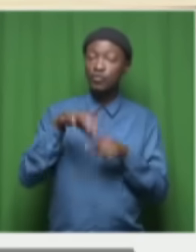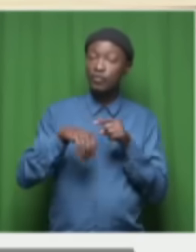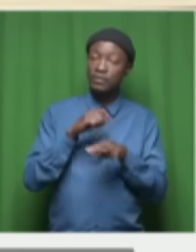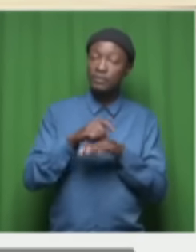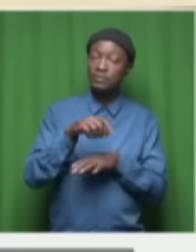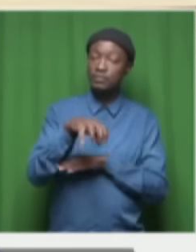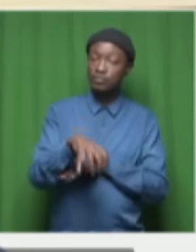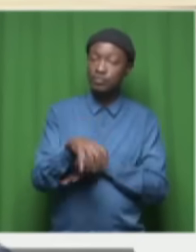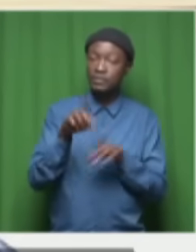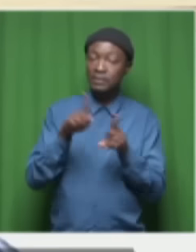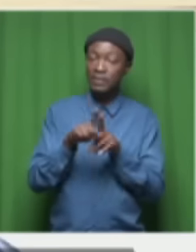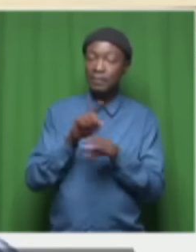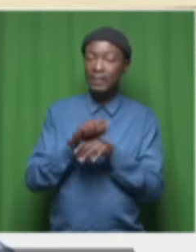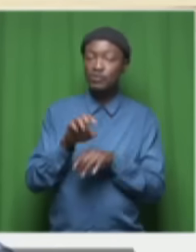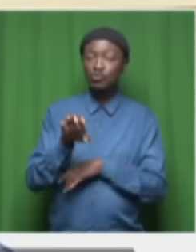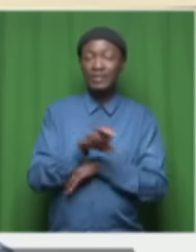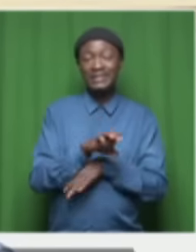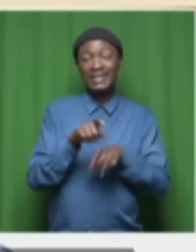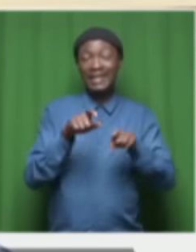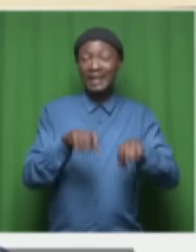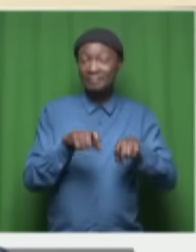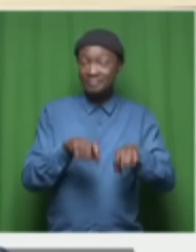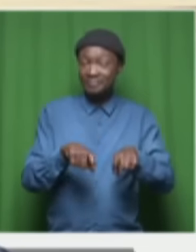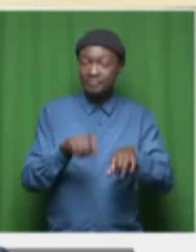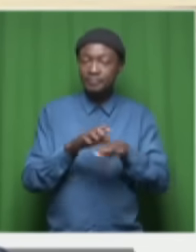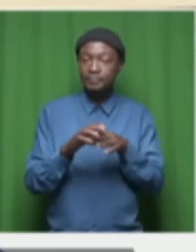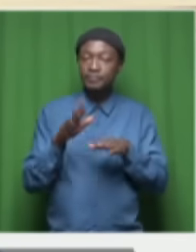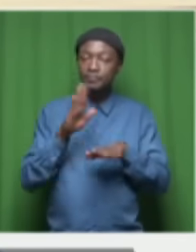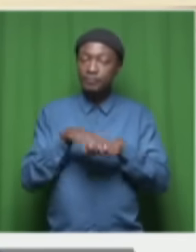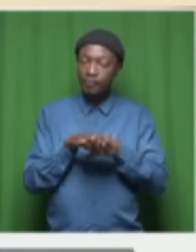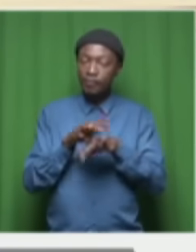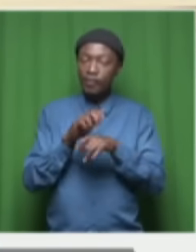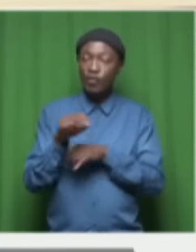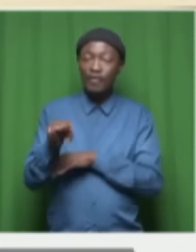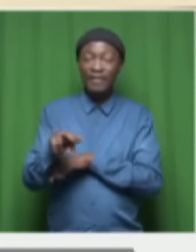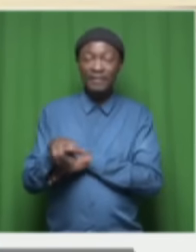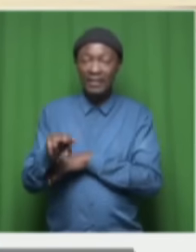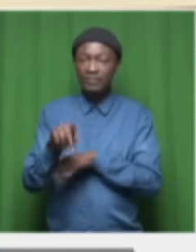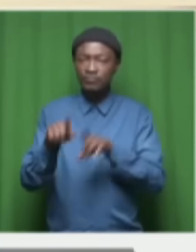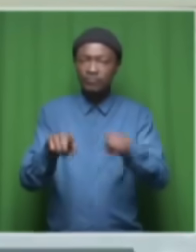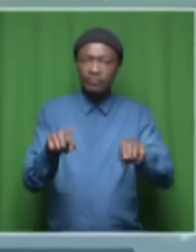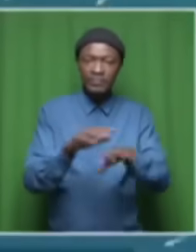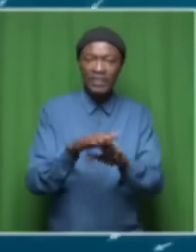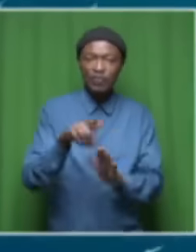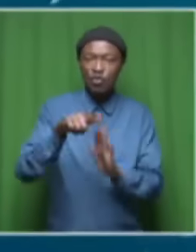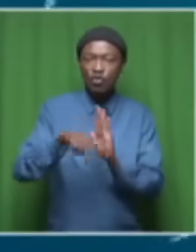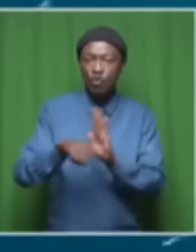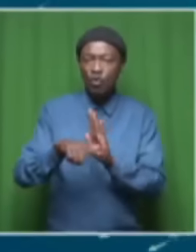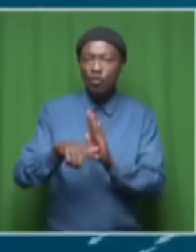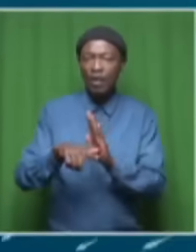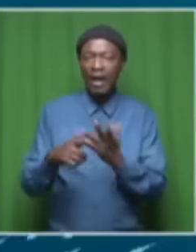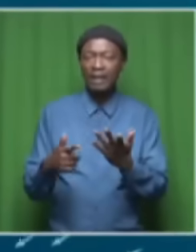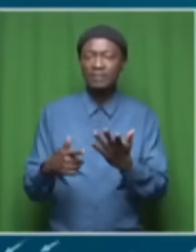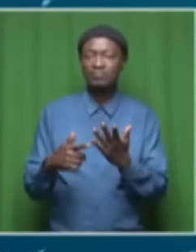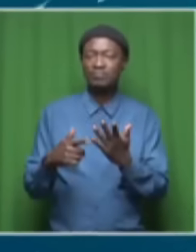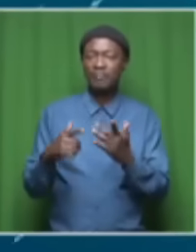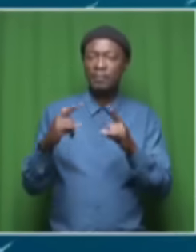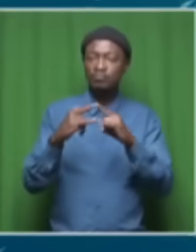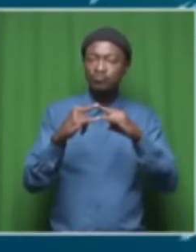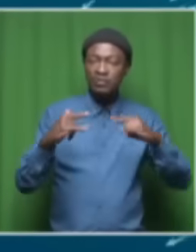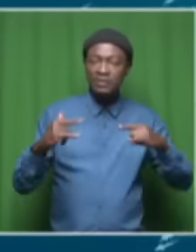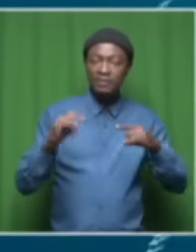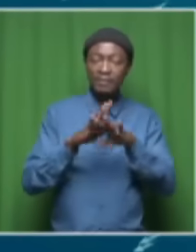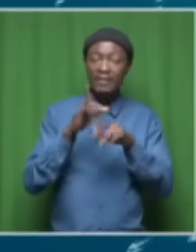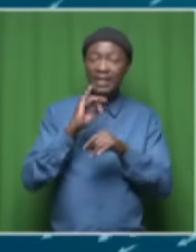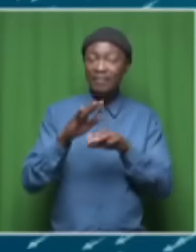your Eastern Cape, most of the villages, they've got low-lying bridges, and when we have